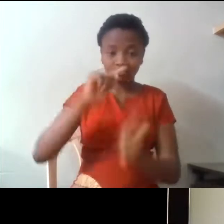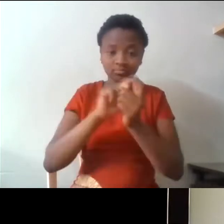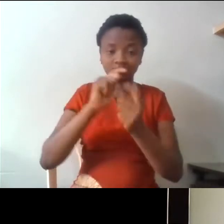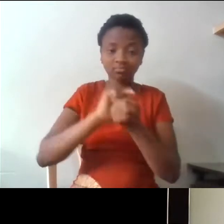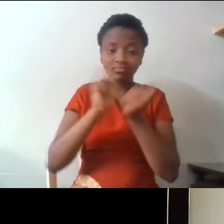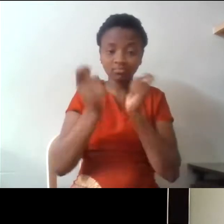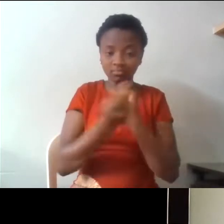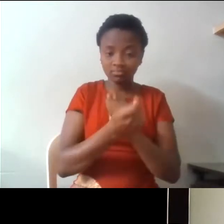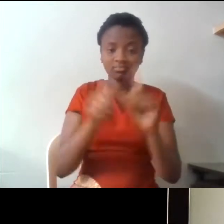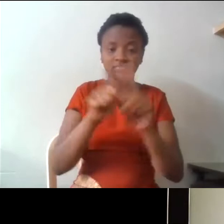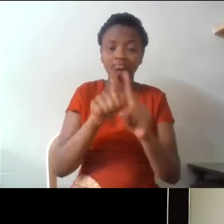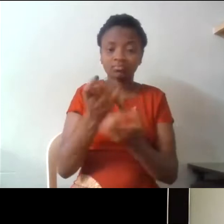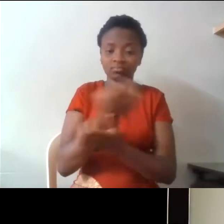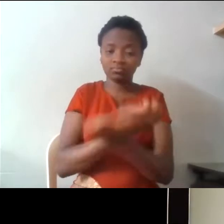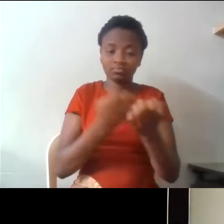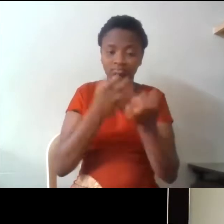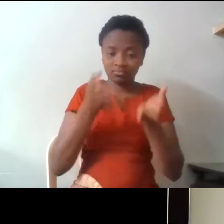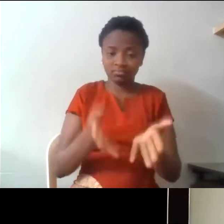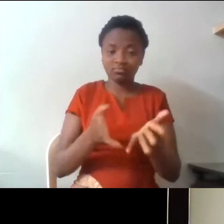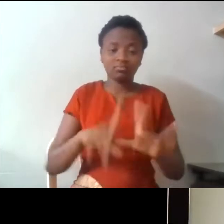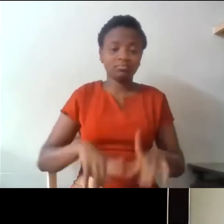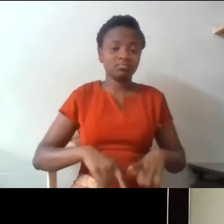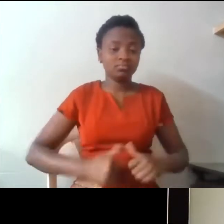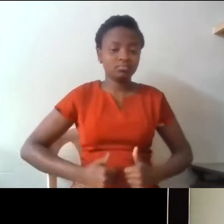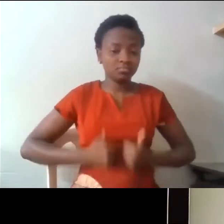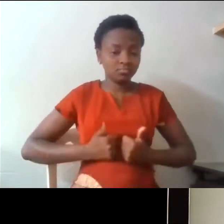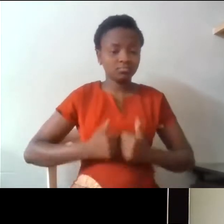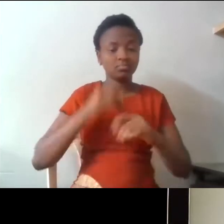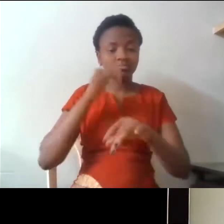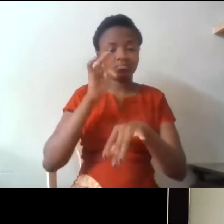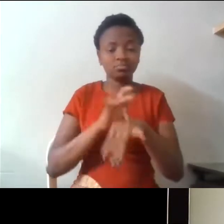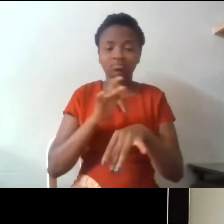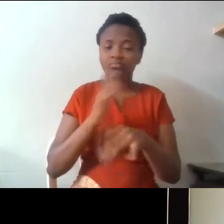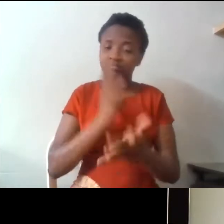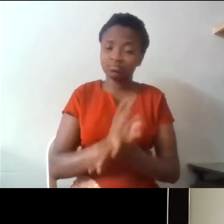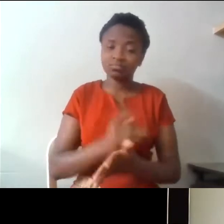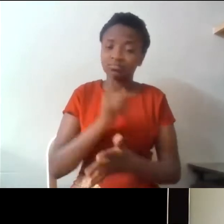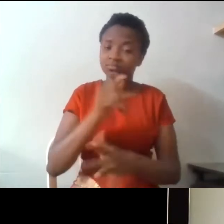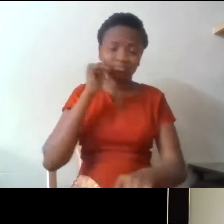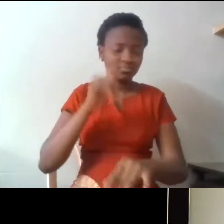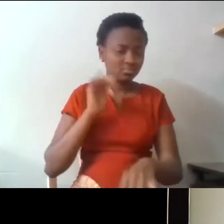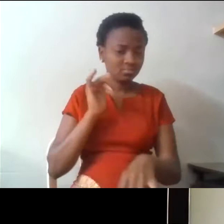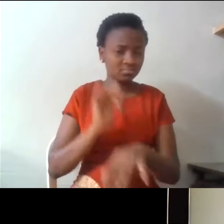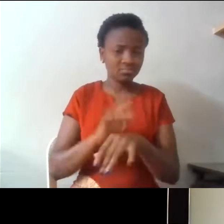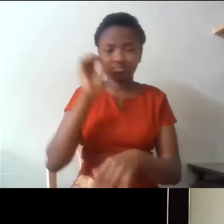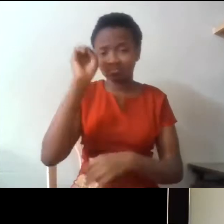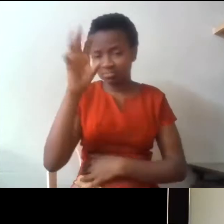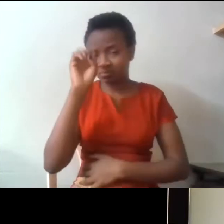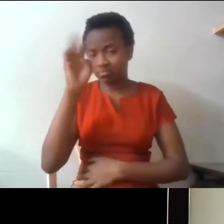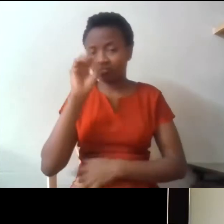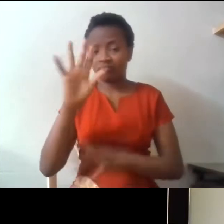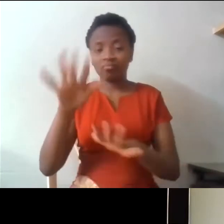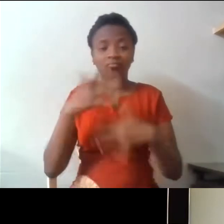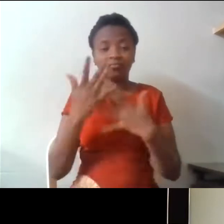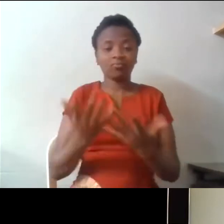that with economies being affected the way they are by COVID-19, this can impact on future funds, future priorities for development